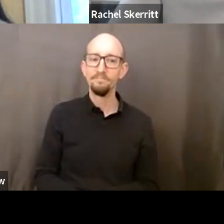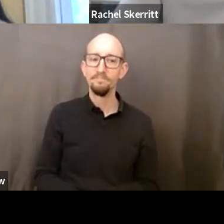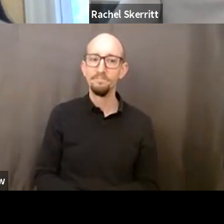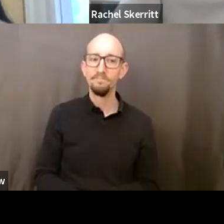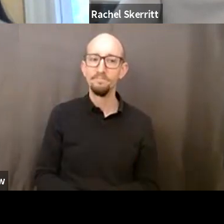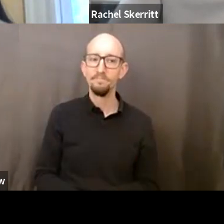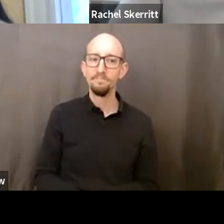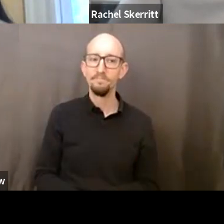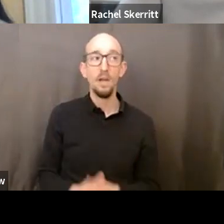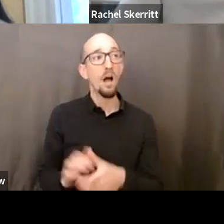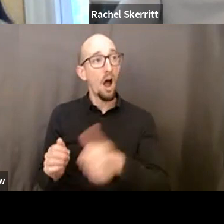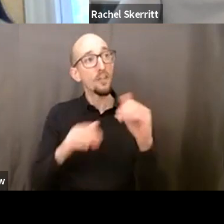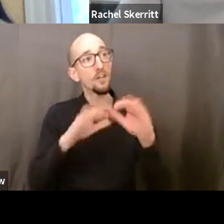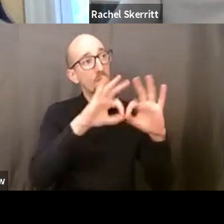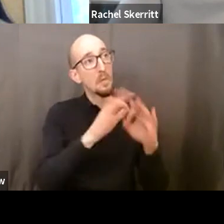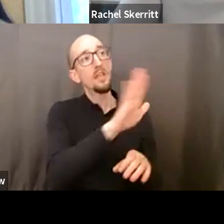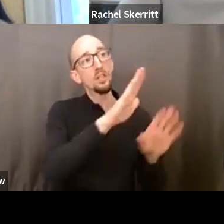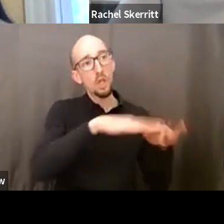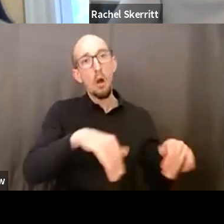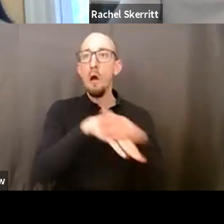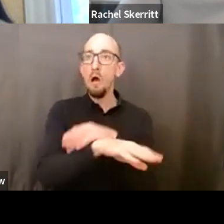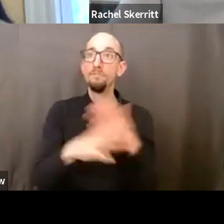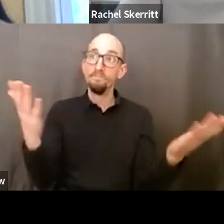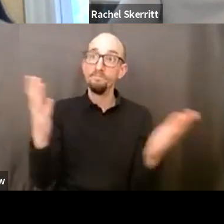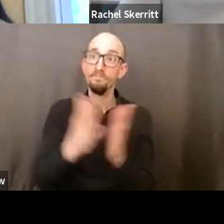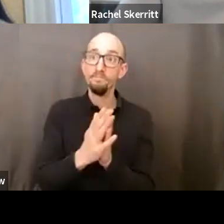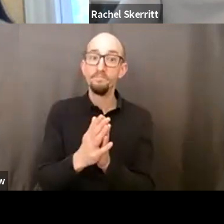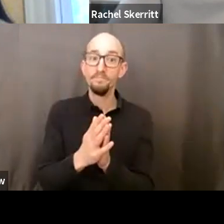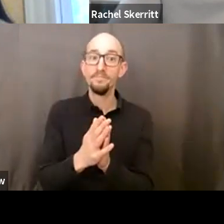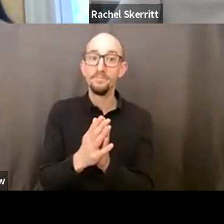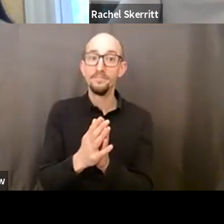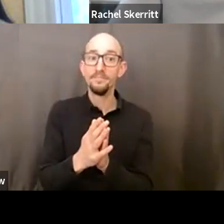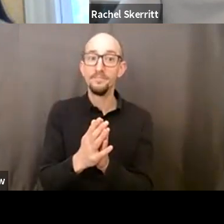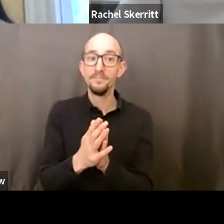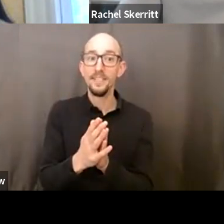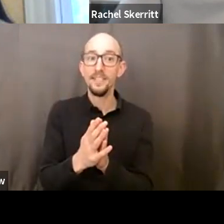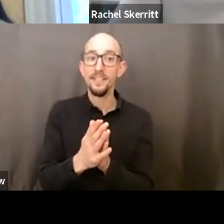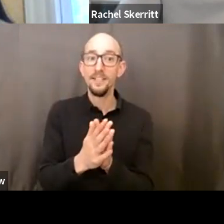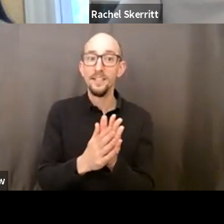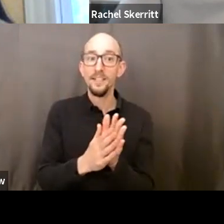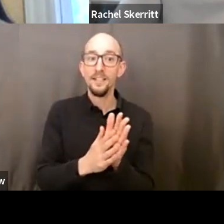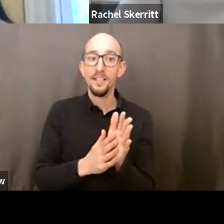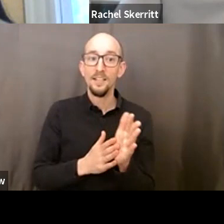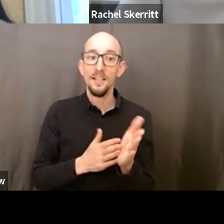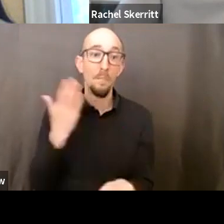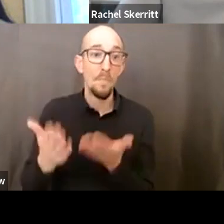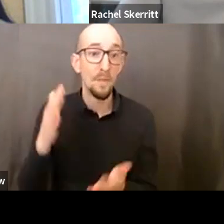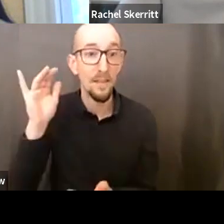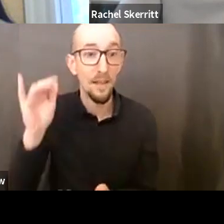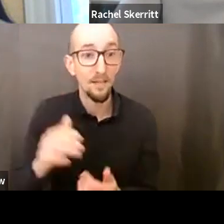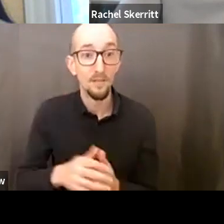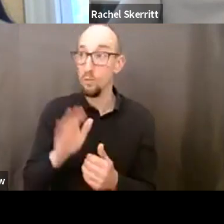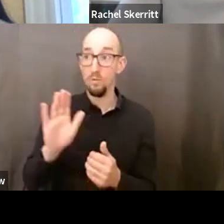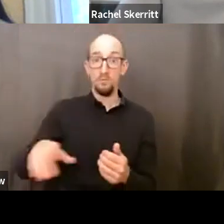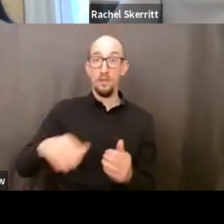others did. And their answer to that is we need more of them. And maybe that would be a great response. We do